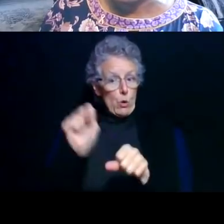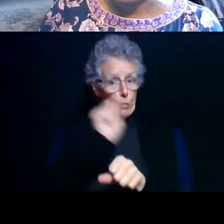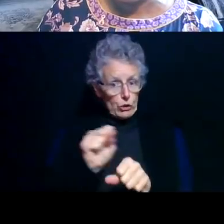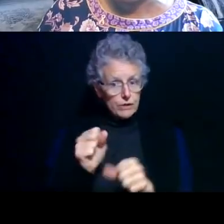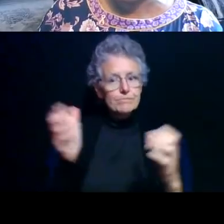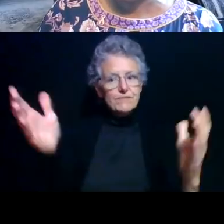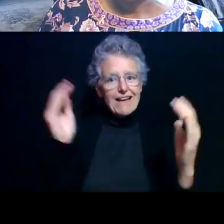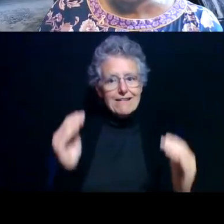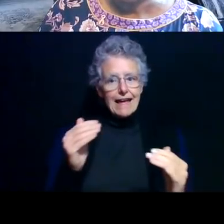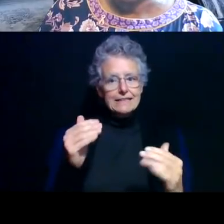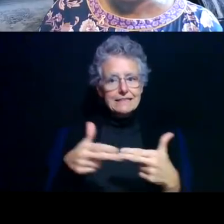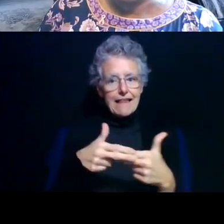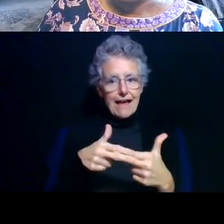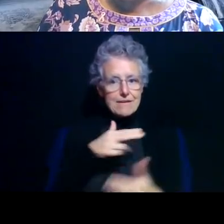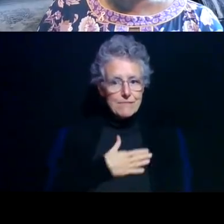slide, please.